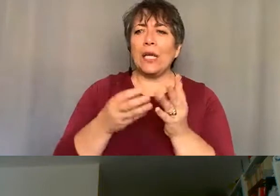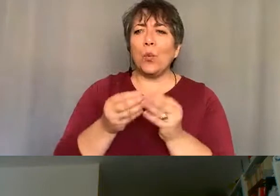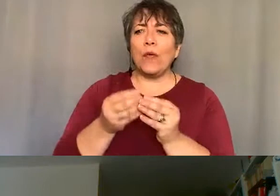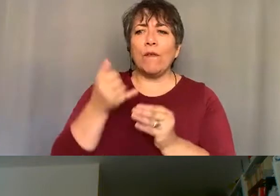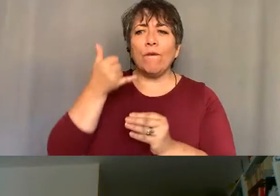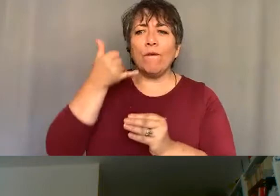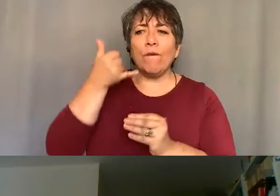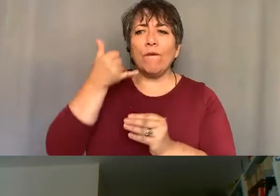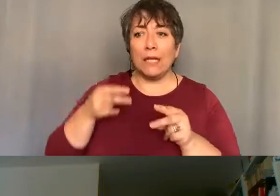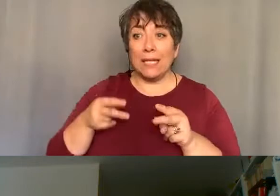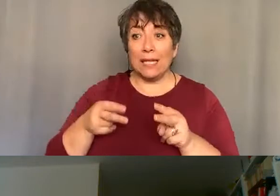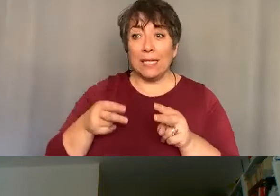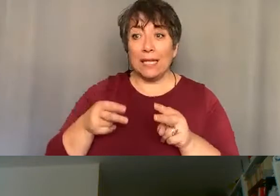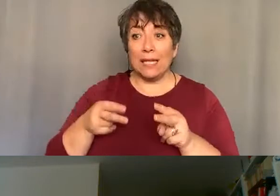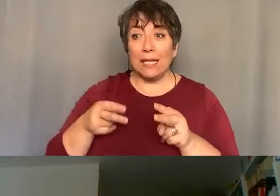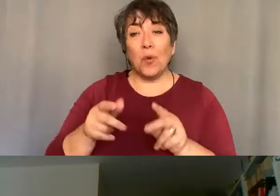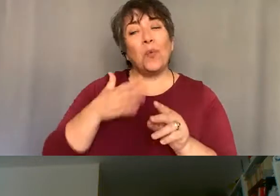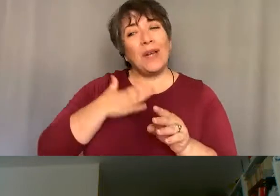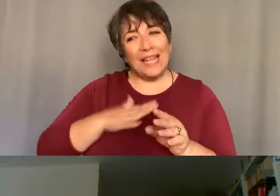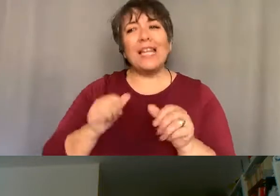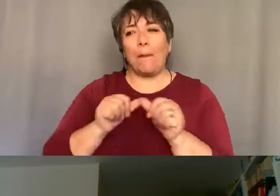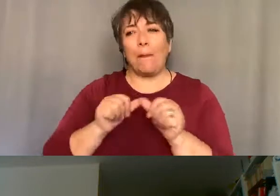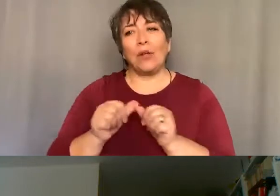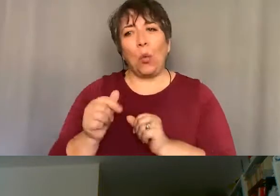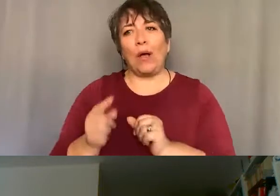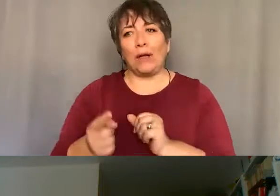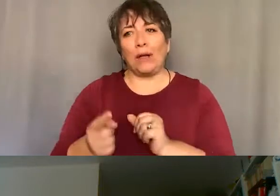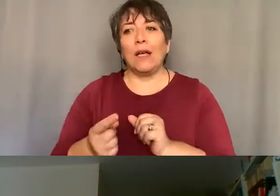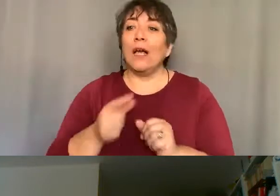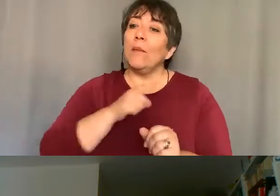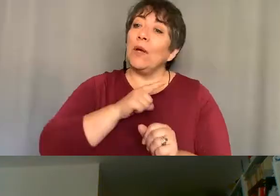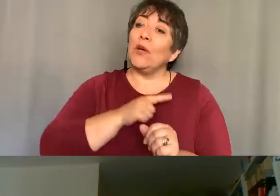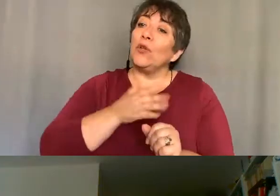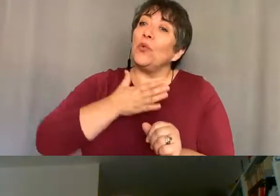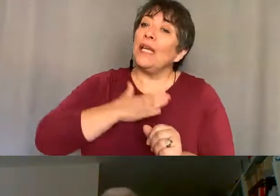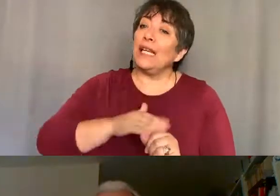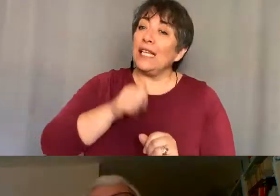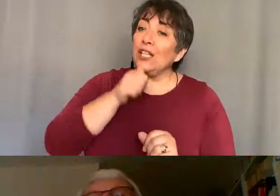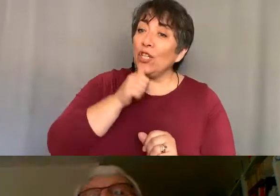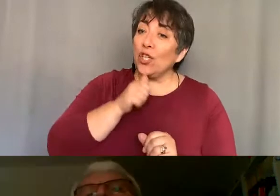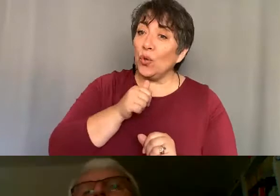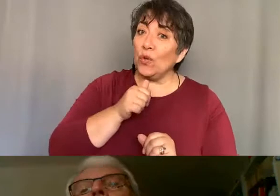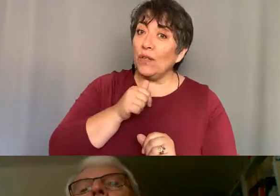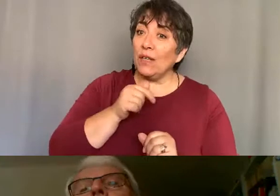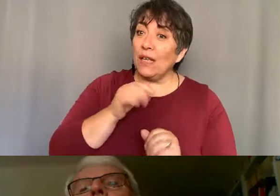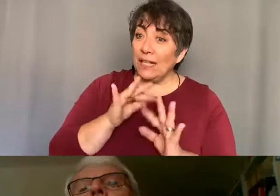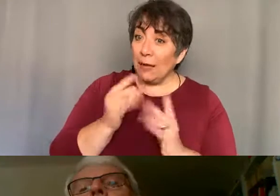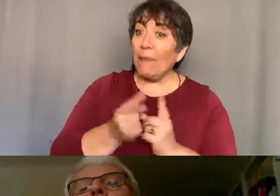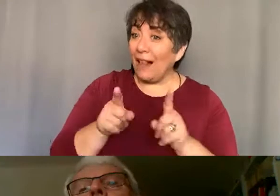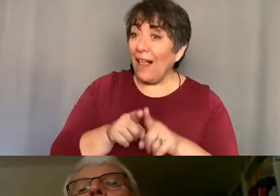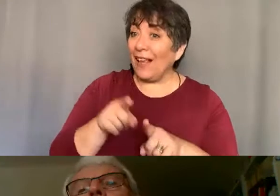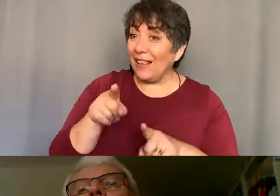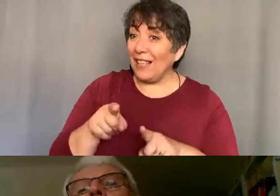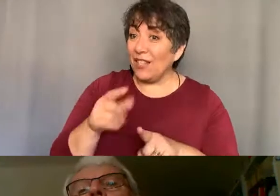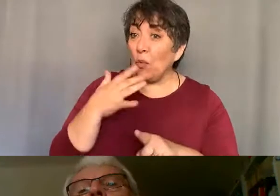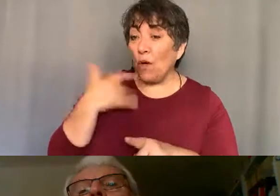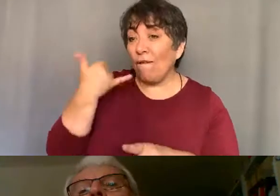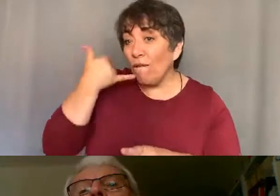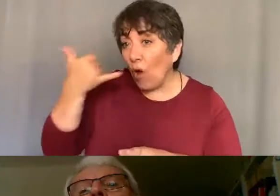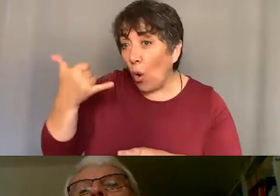such as this suggested to take into consideration. The current IT and telephony service we've got now does have